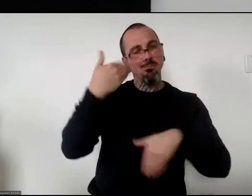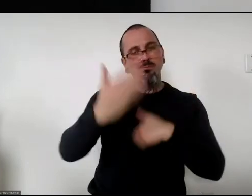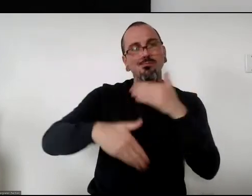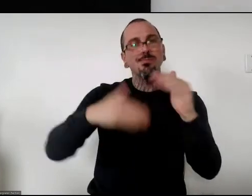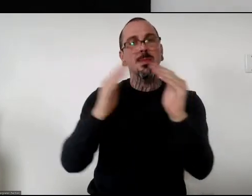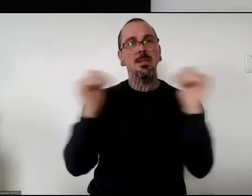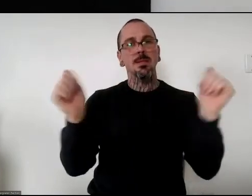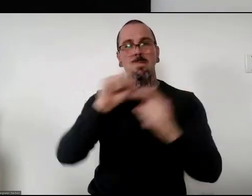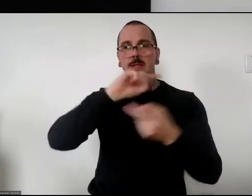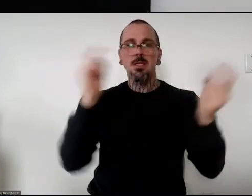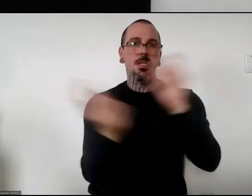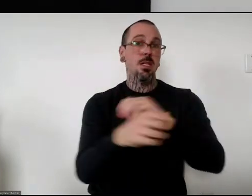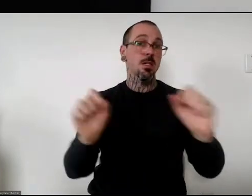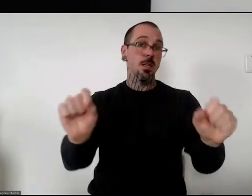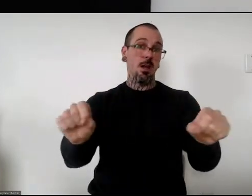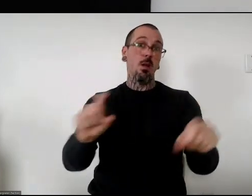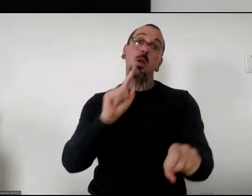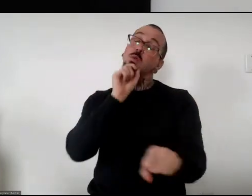Band-Aid fixes.